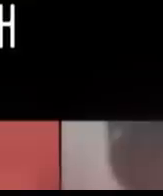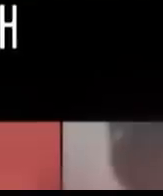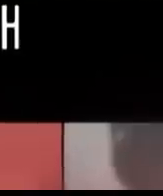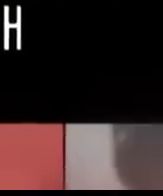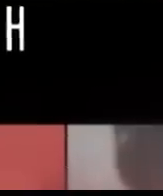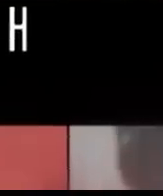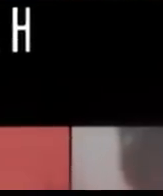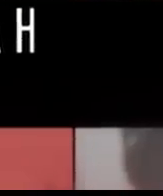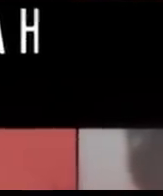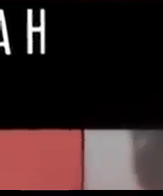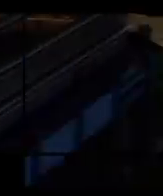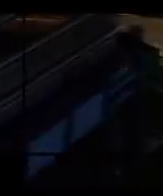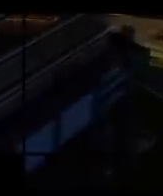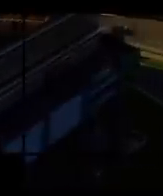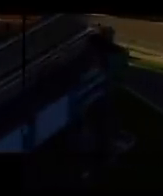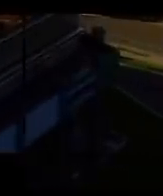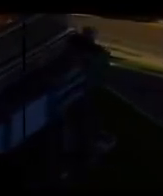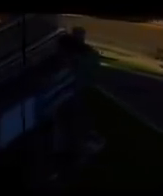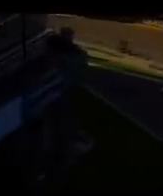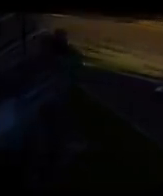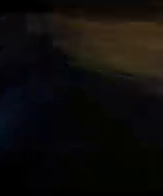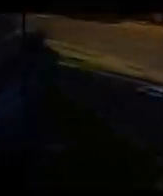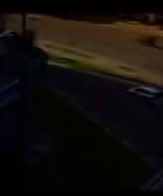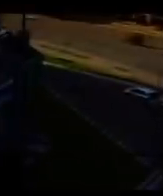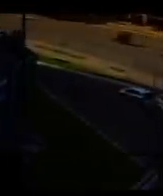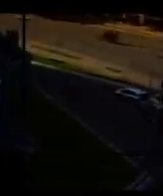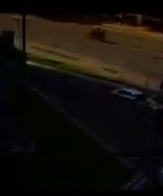grandir. C'est tout ce qu'il faut pour